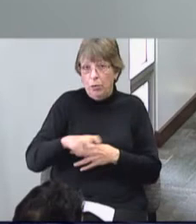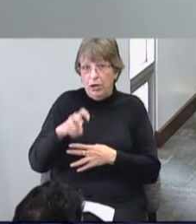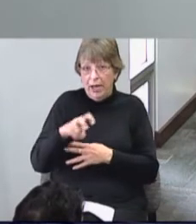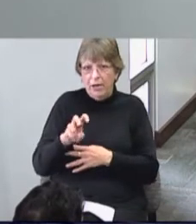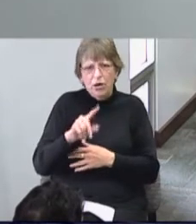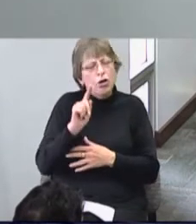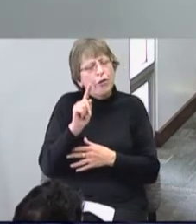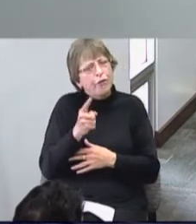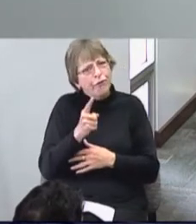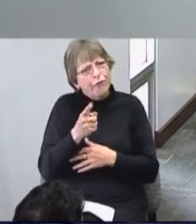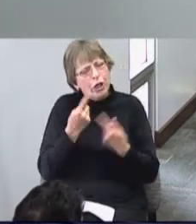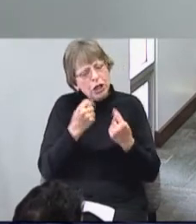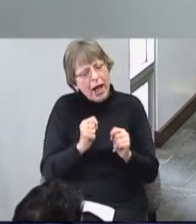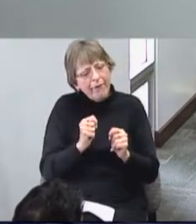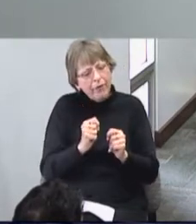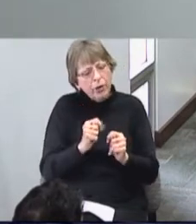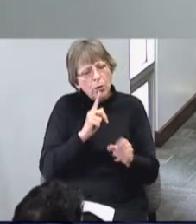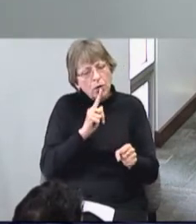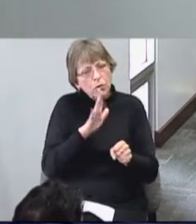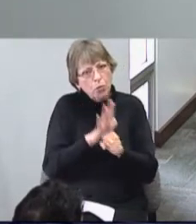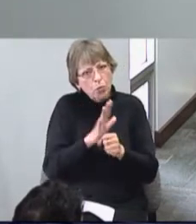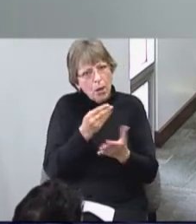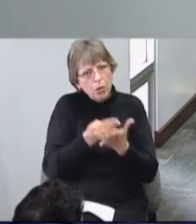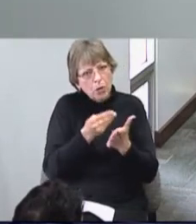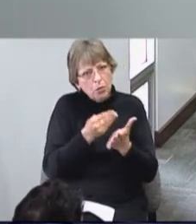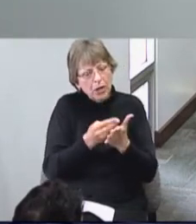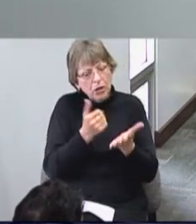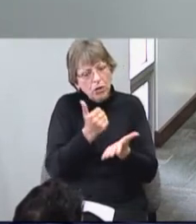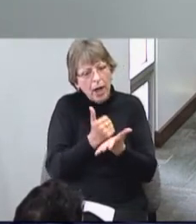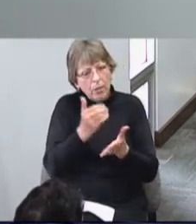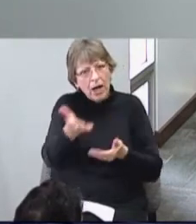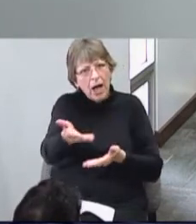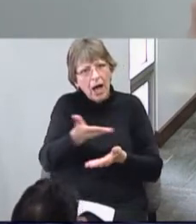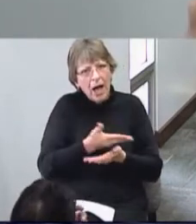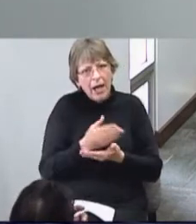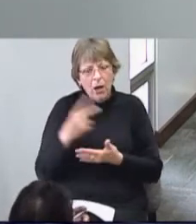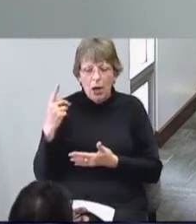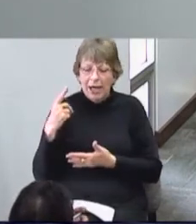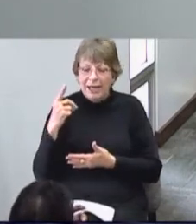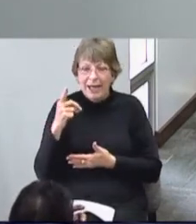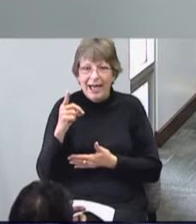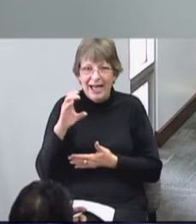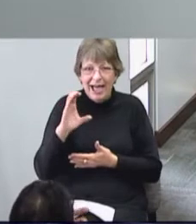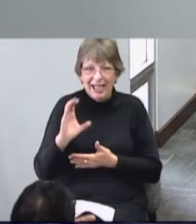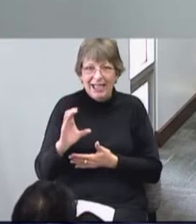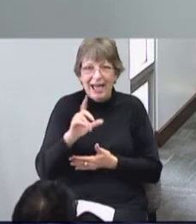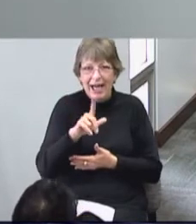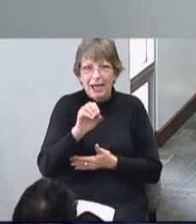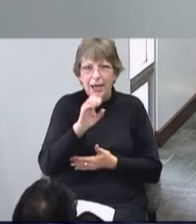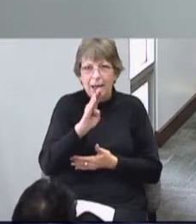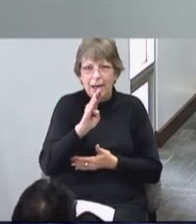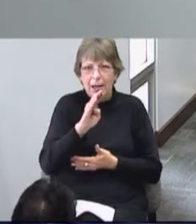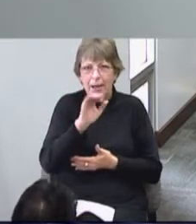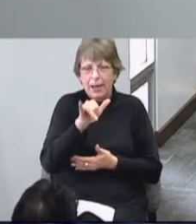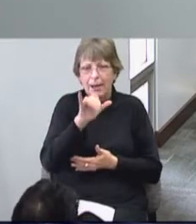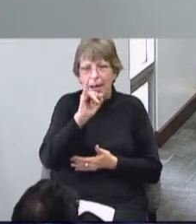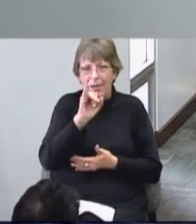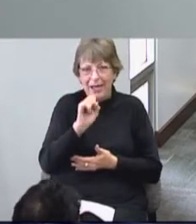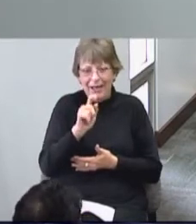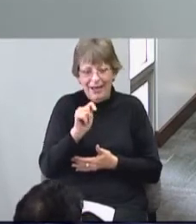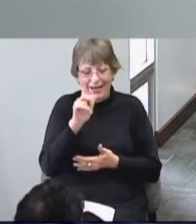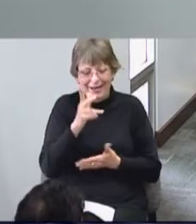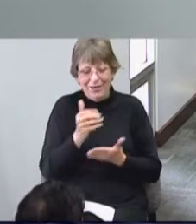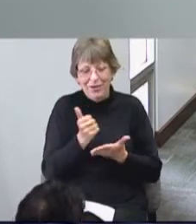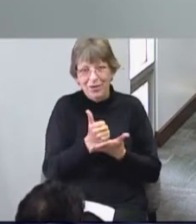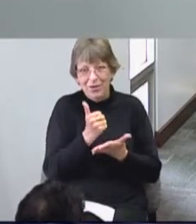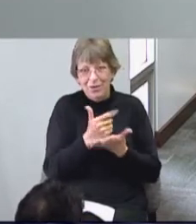to commit funds to help hire a Washington, D.C. lobbyist, which I guess we all have to do from time to time, to help us